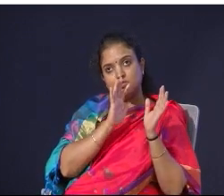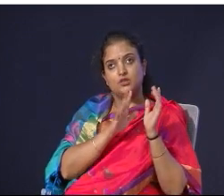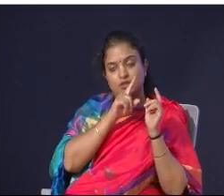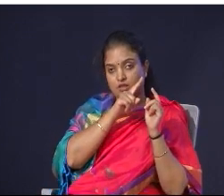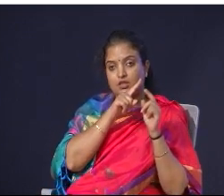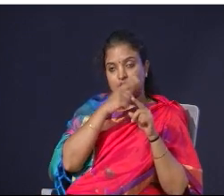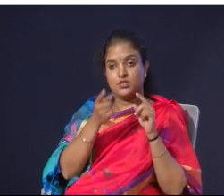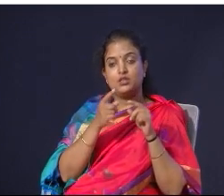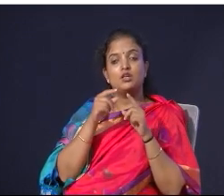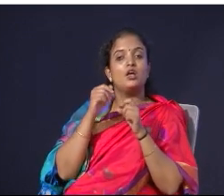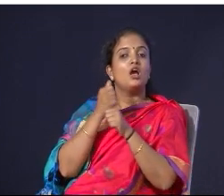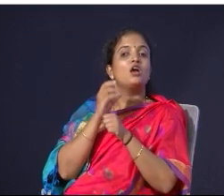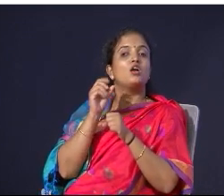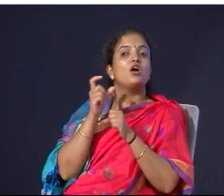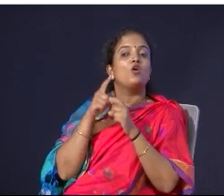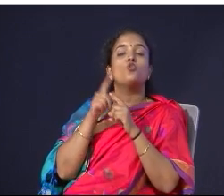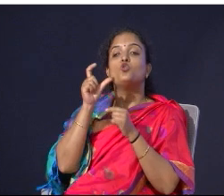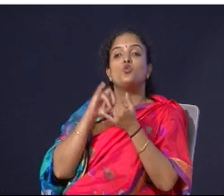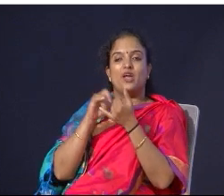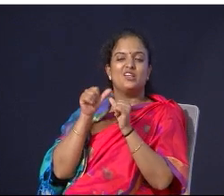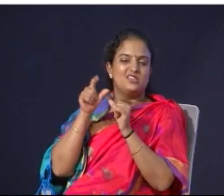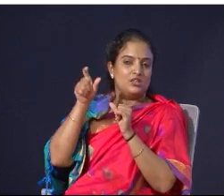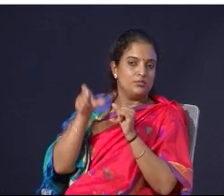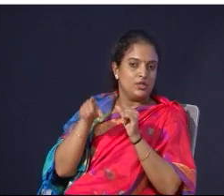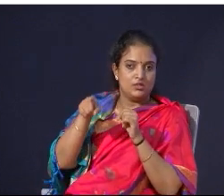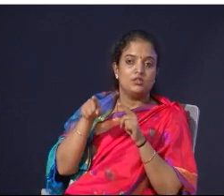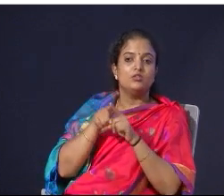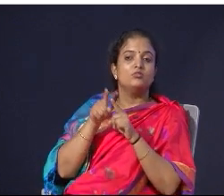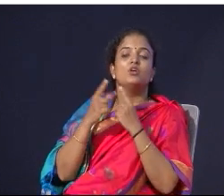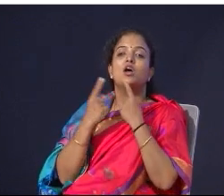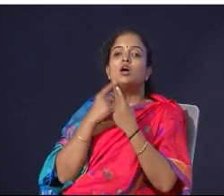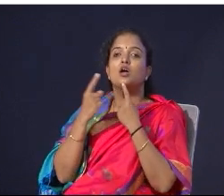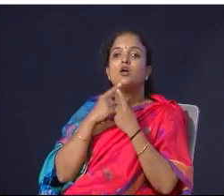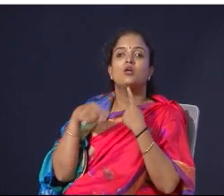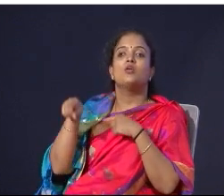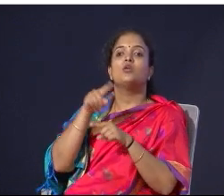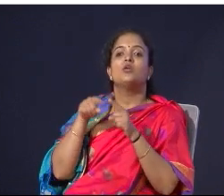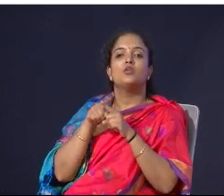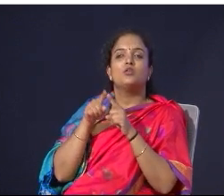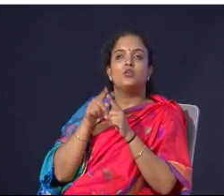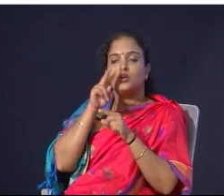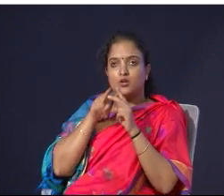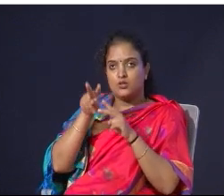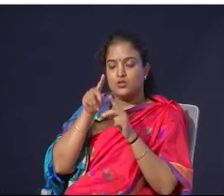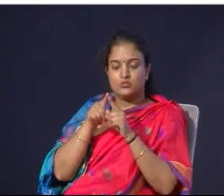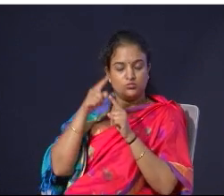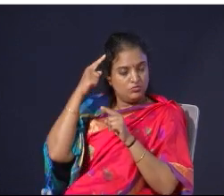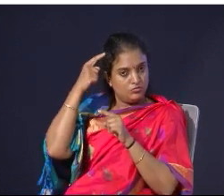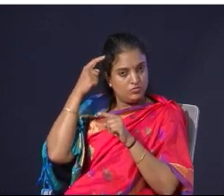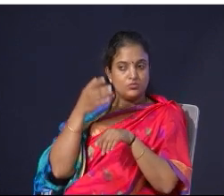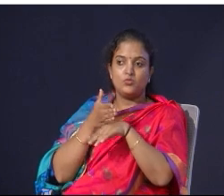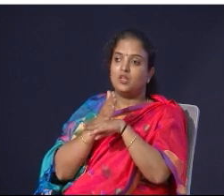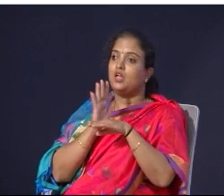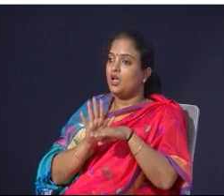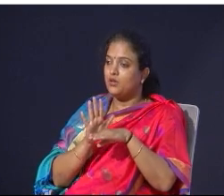Dr. Gordon Dutton from USA, who talks about vision rehabilitation in children with brain injury.